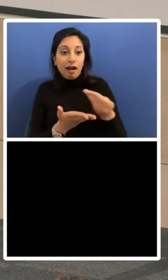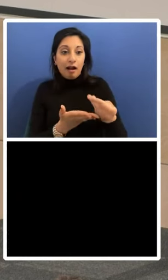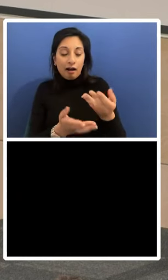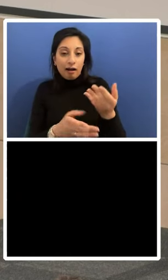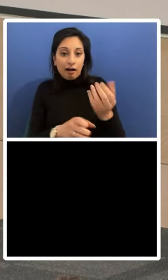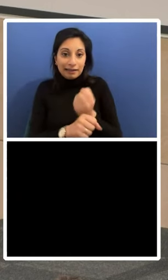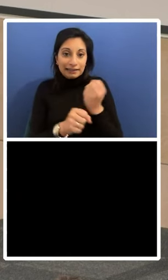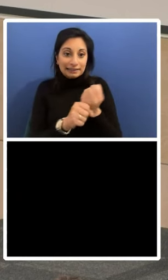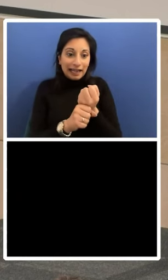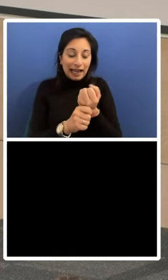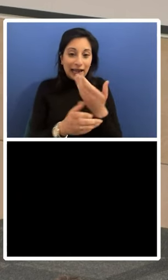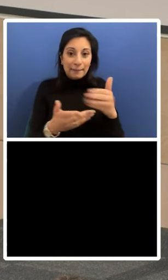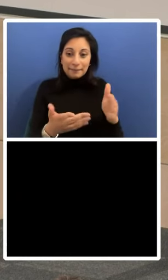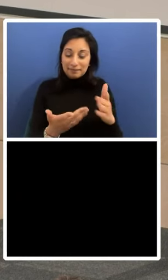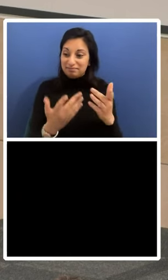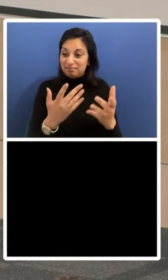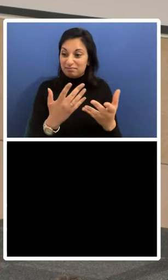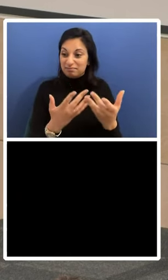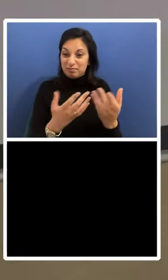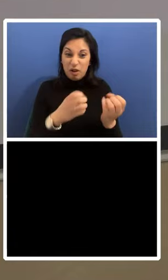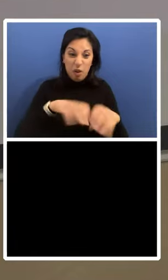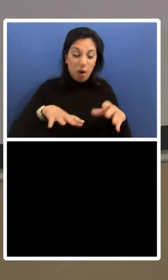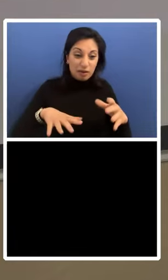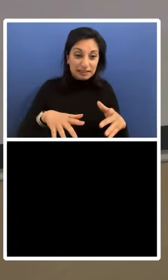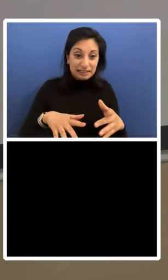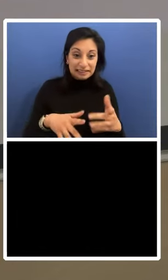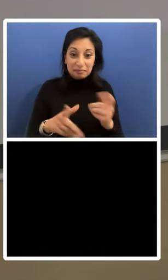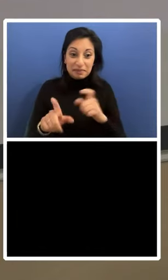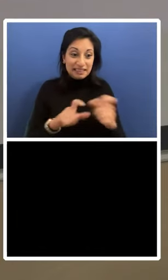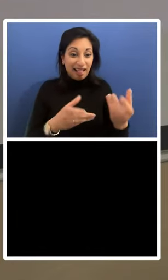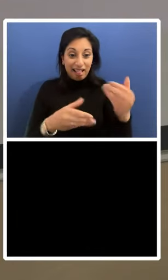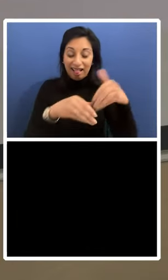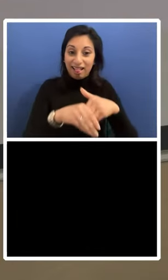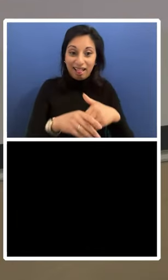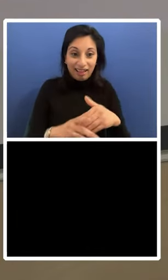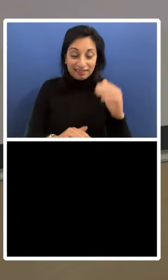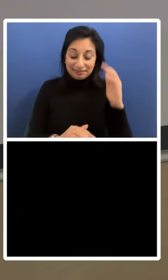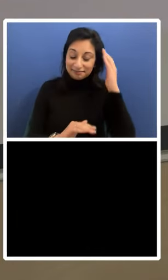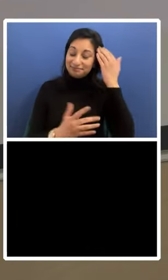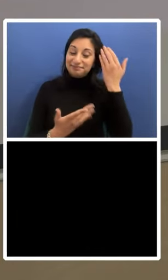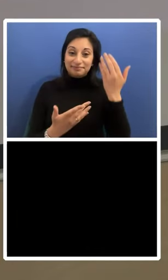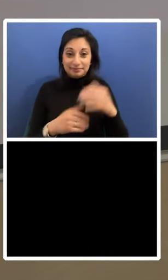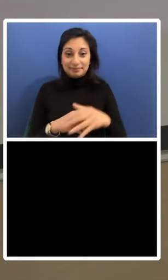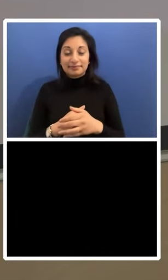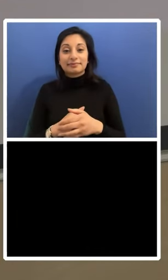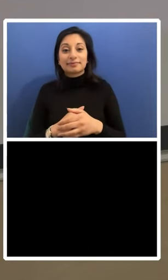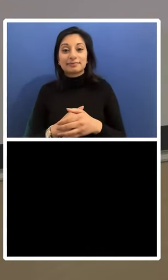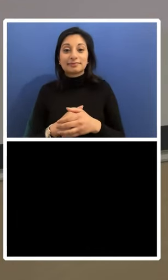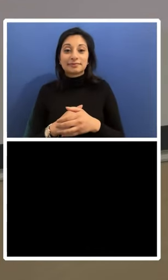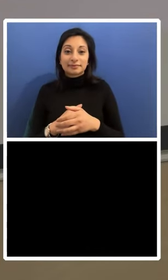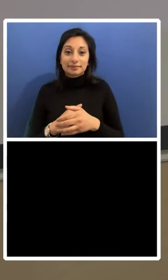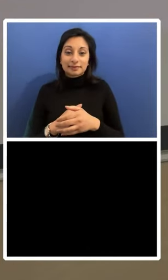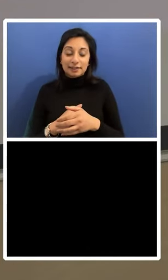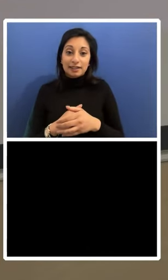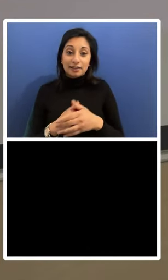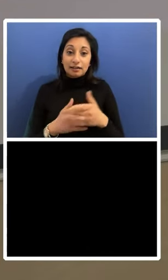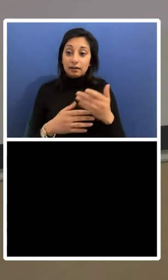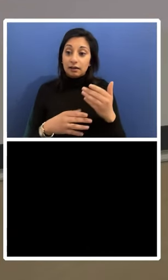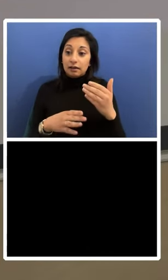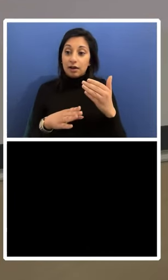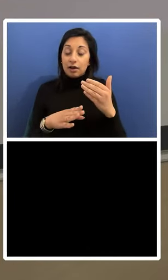like, you know. Very twisted. So moving into your kind of working life then, Gary, and going and working at